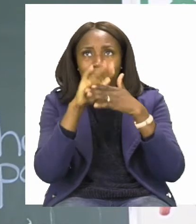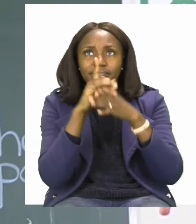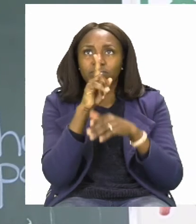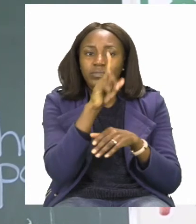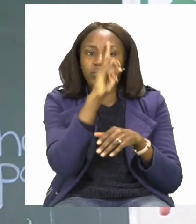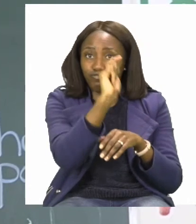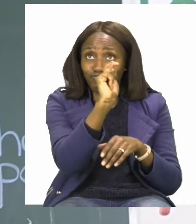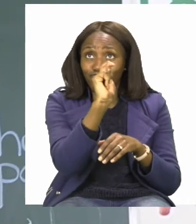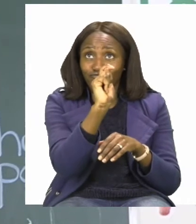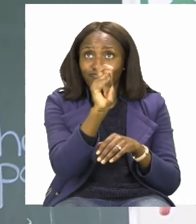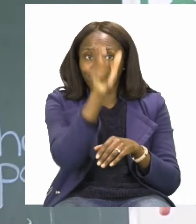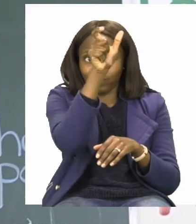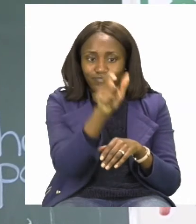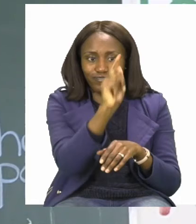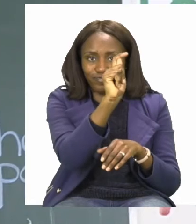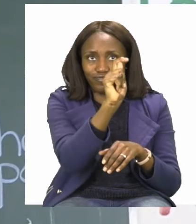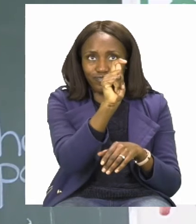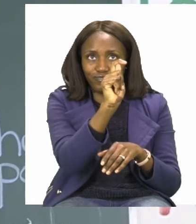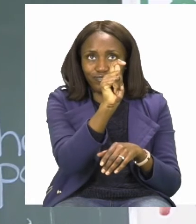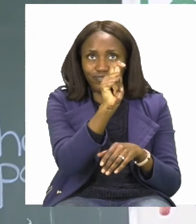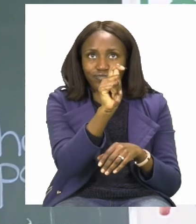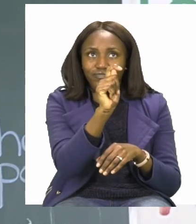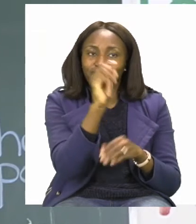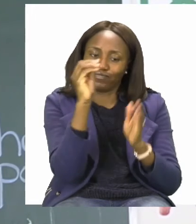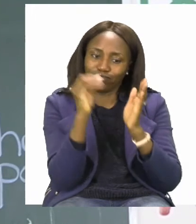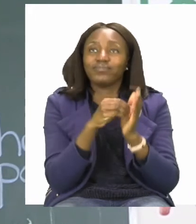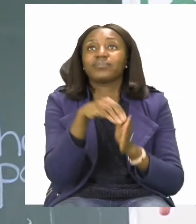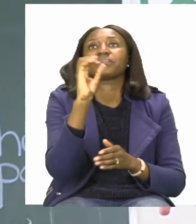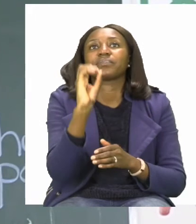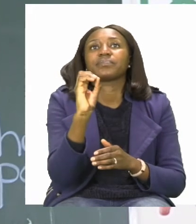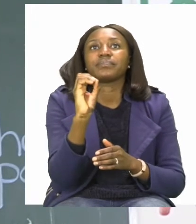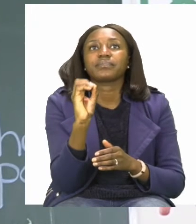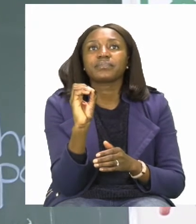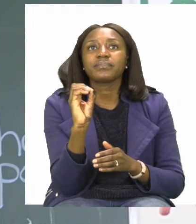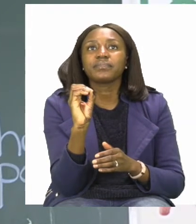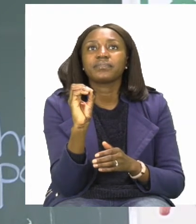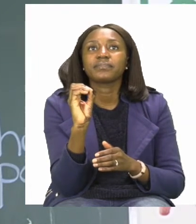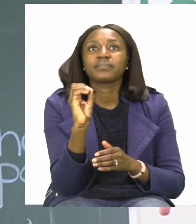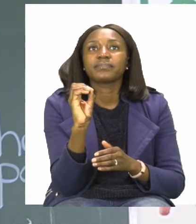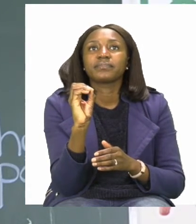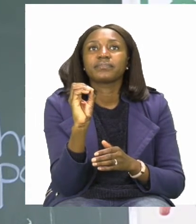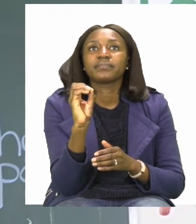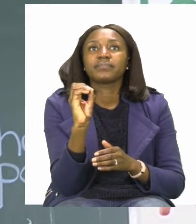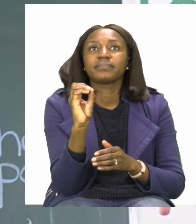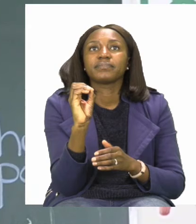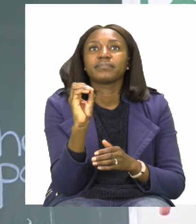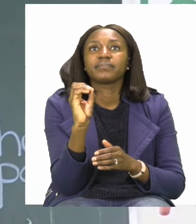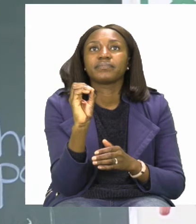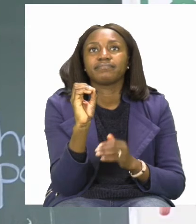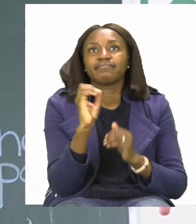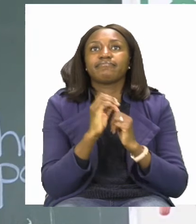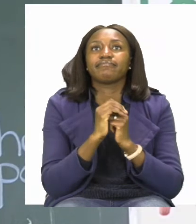our 6 needs to disappear and become a 0 so that we can show the value